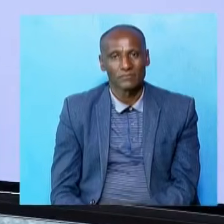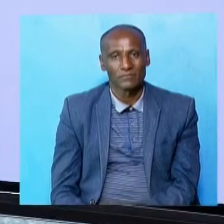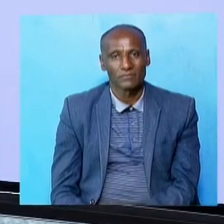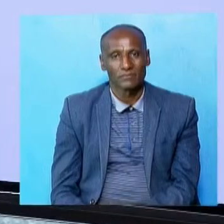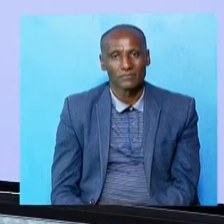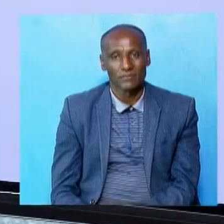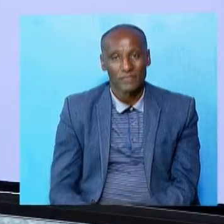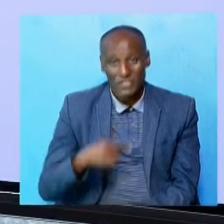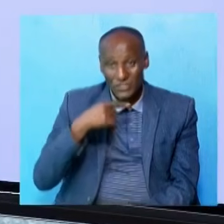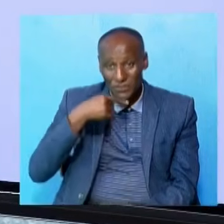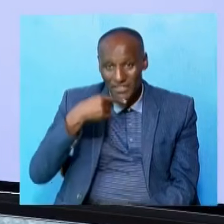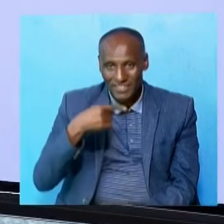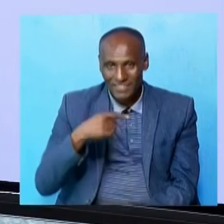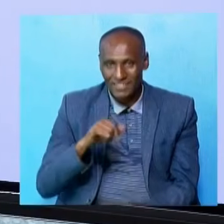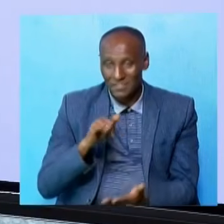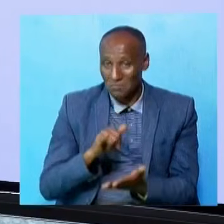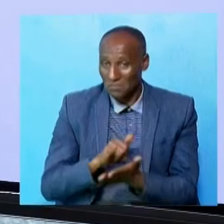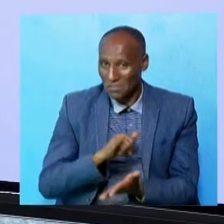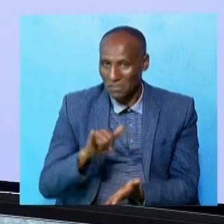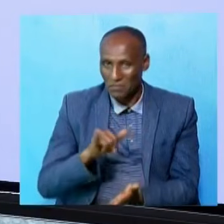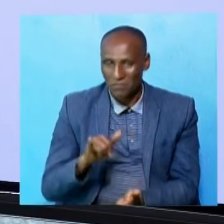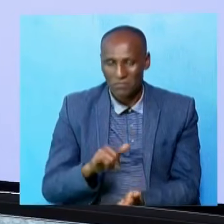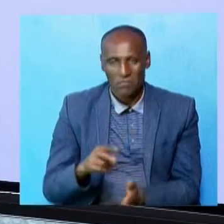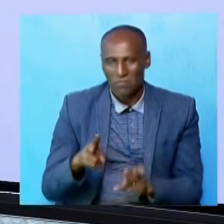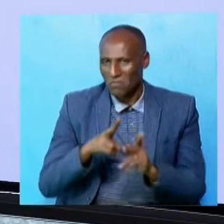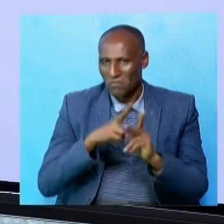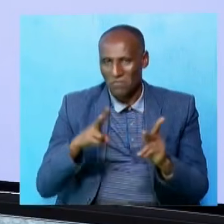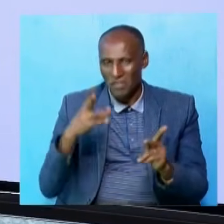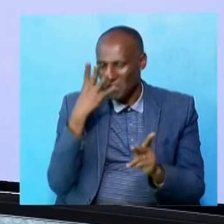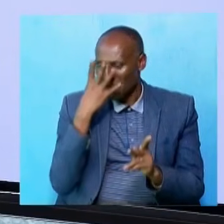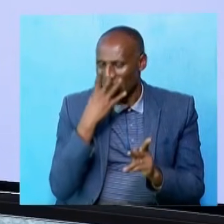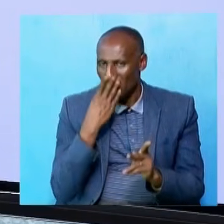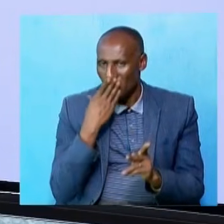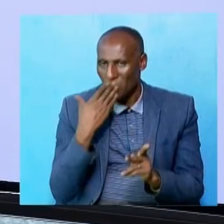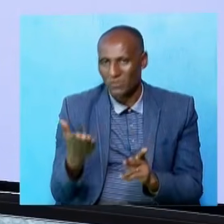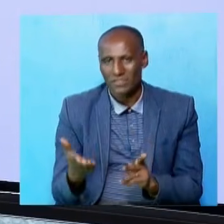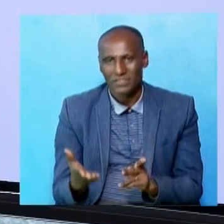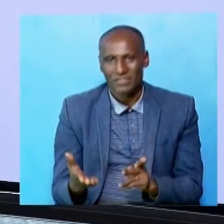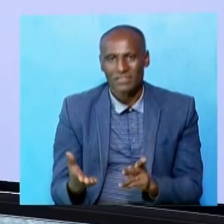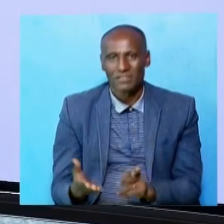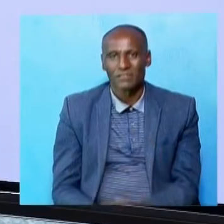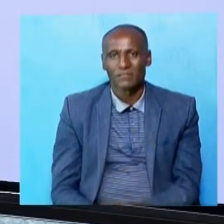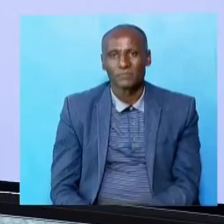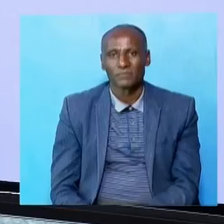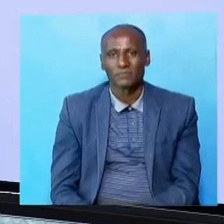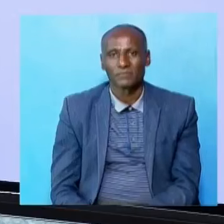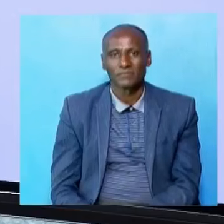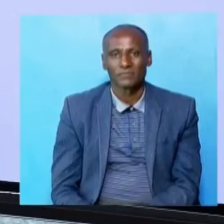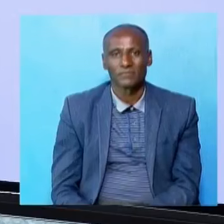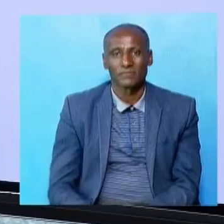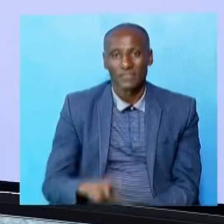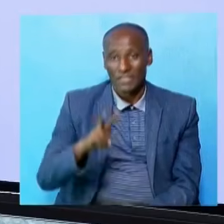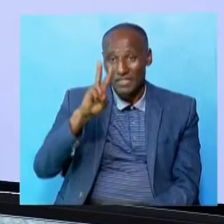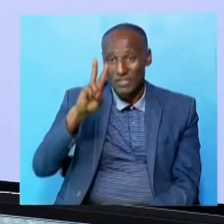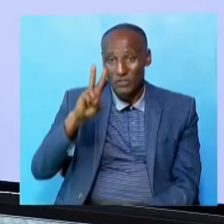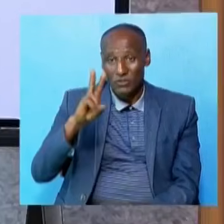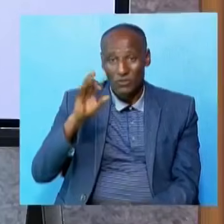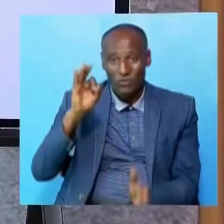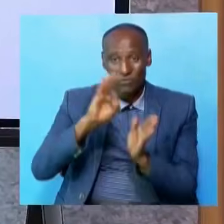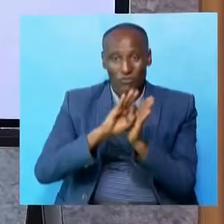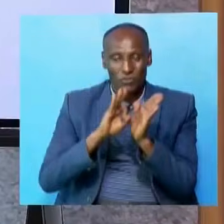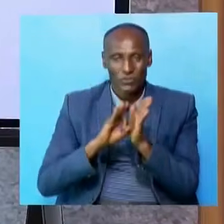Did you say that? Very good. Excellent. Now, so far we have seen the two forms of